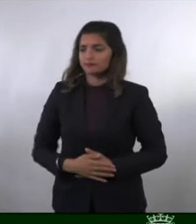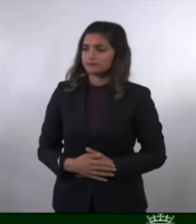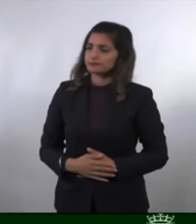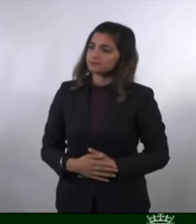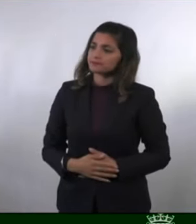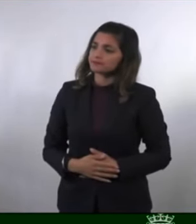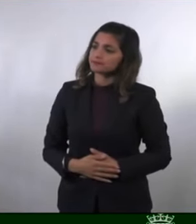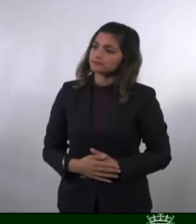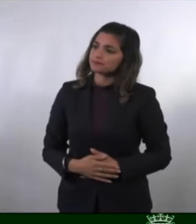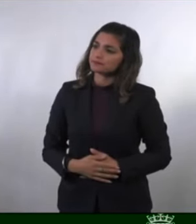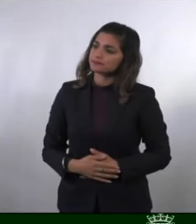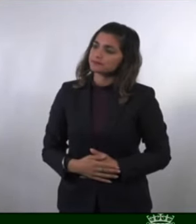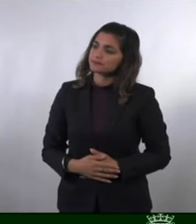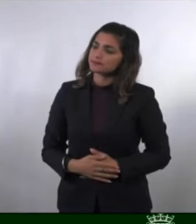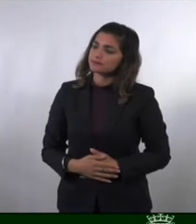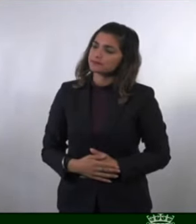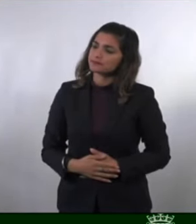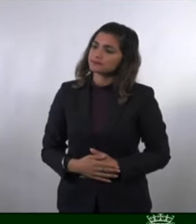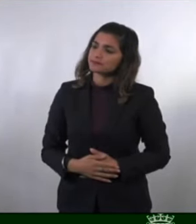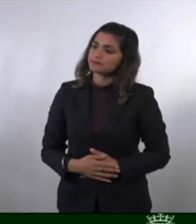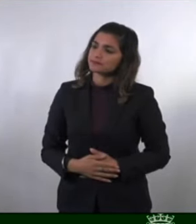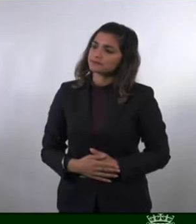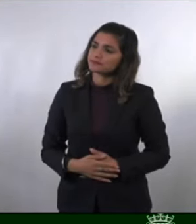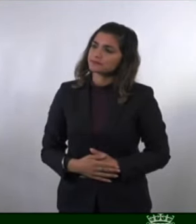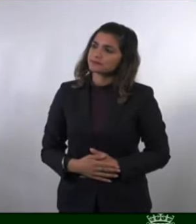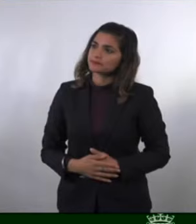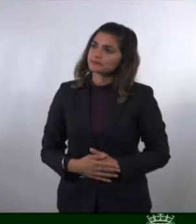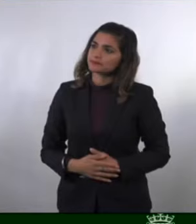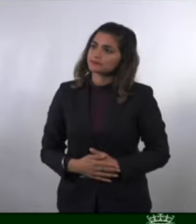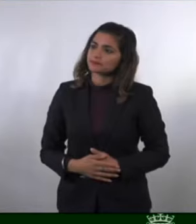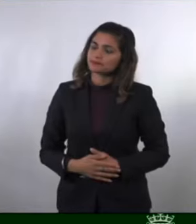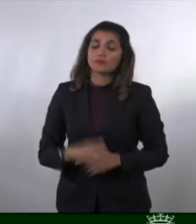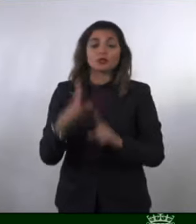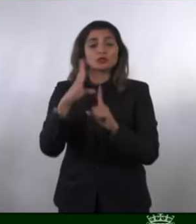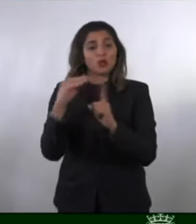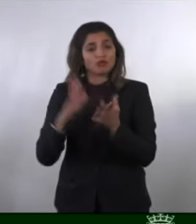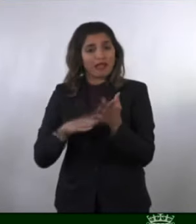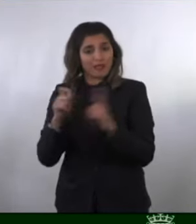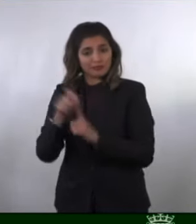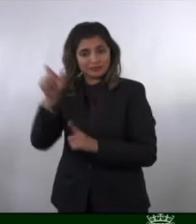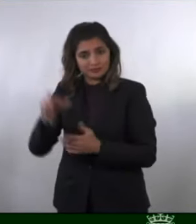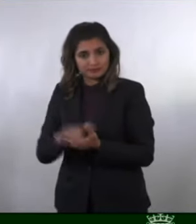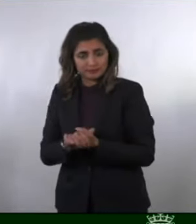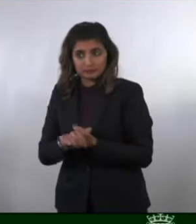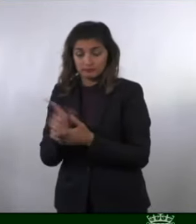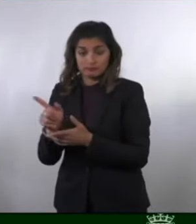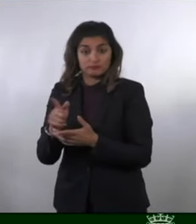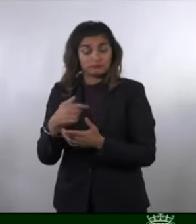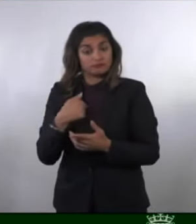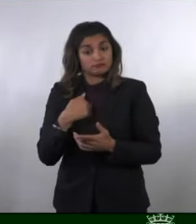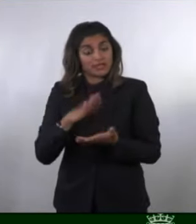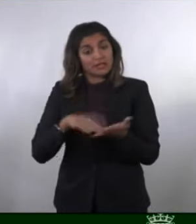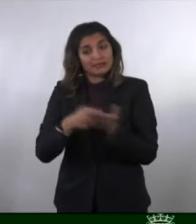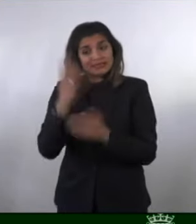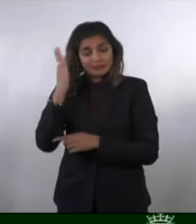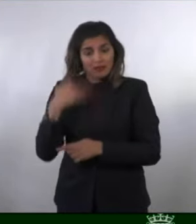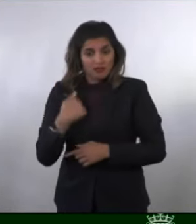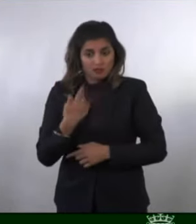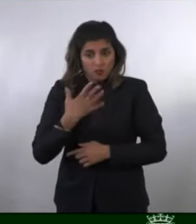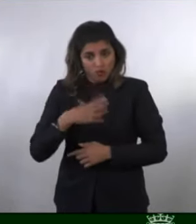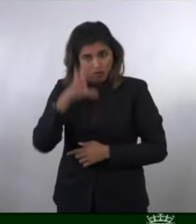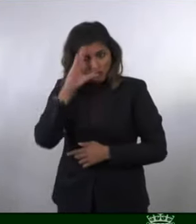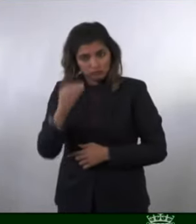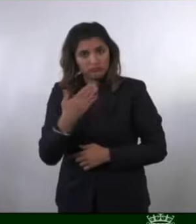The scientists, their teams and all the volunteers deserve our thanks for getting the breakthrough that we've seen in the